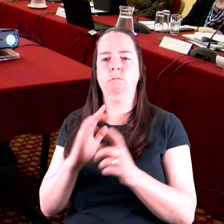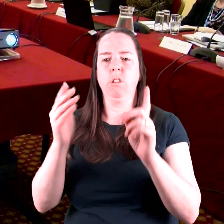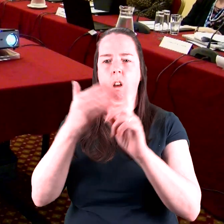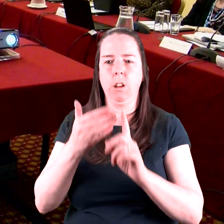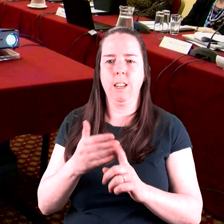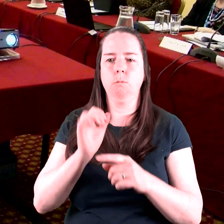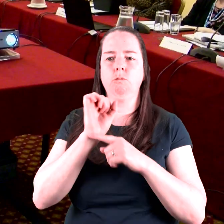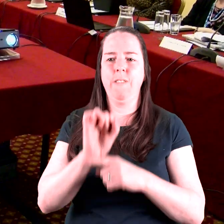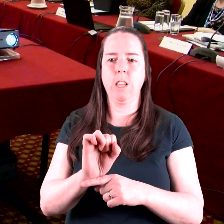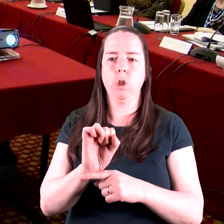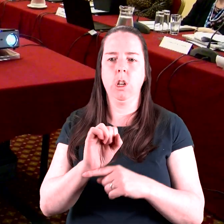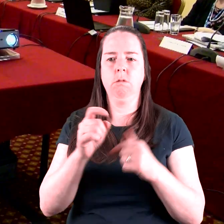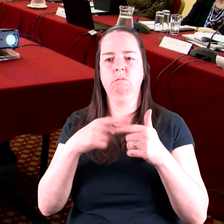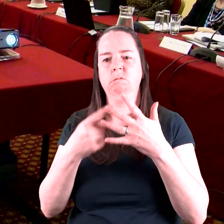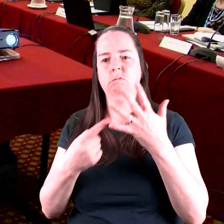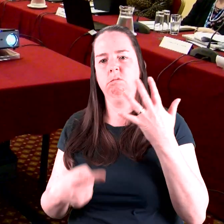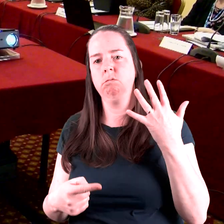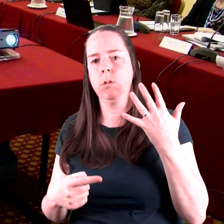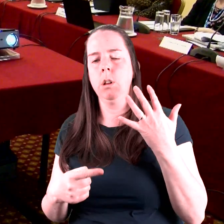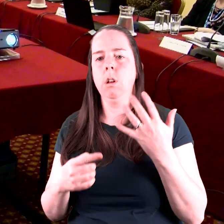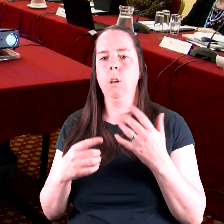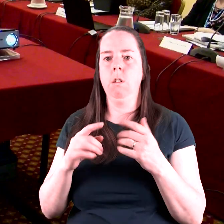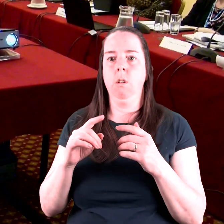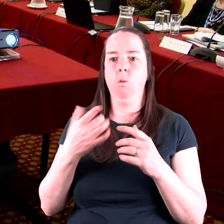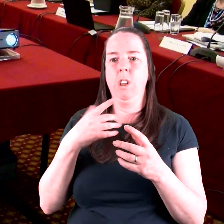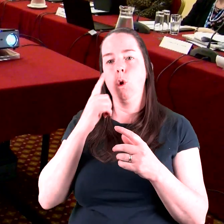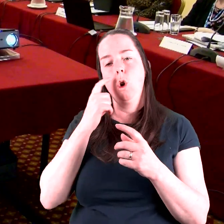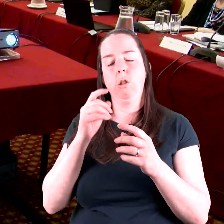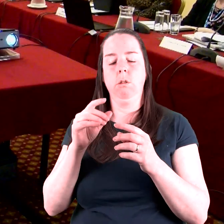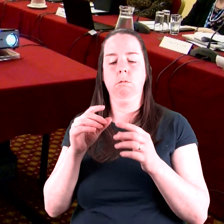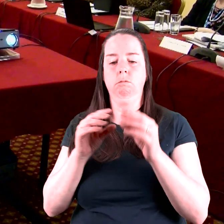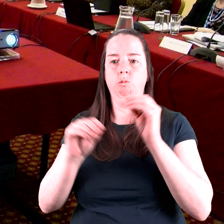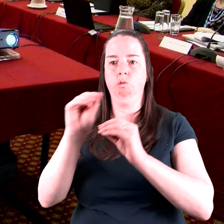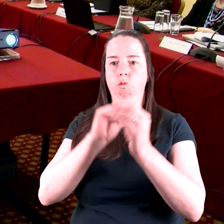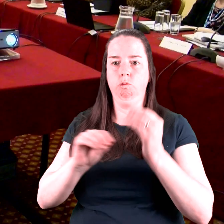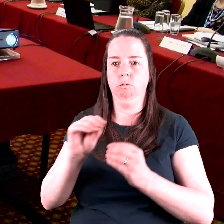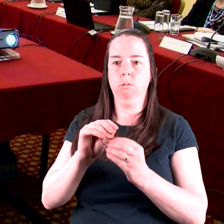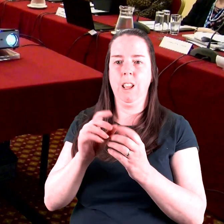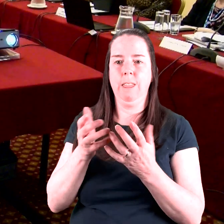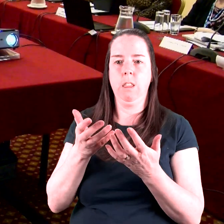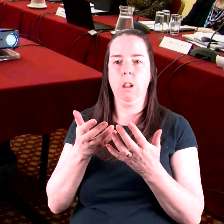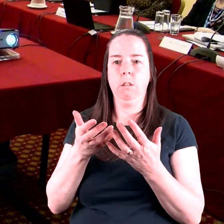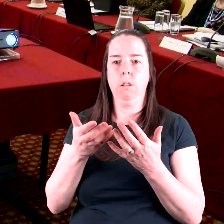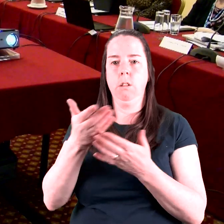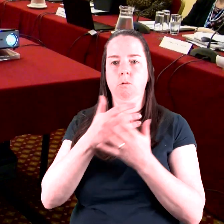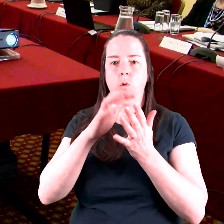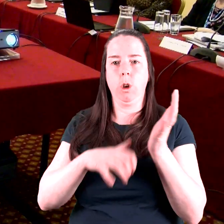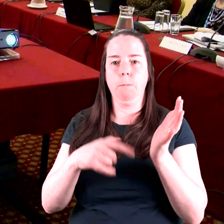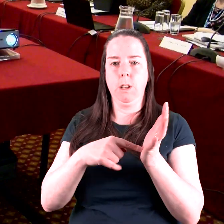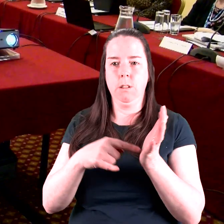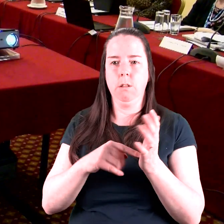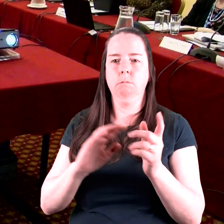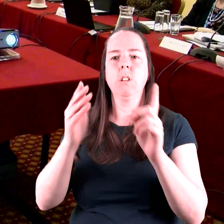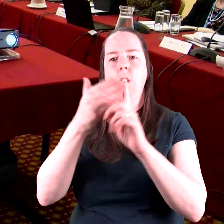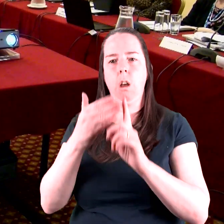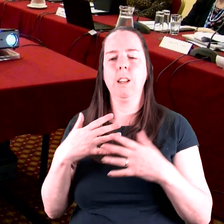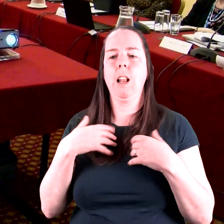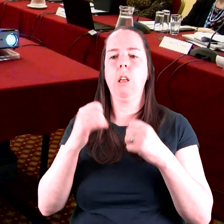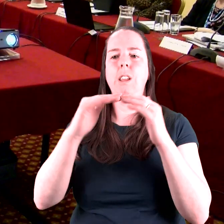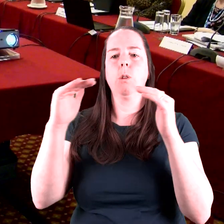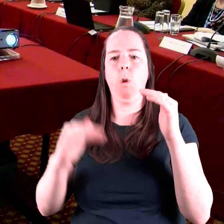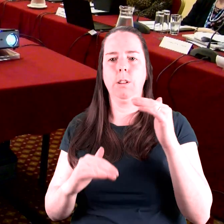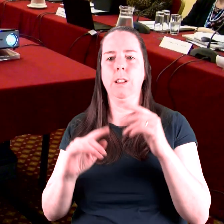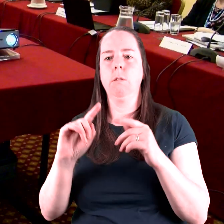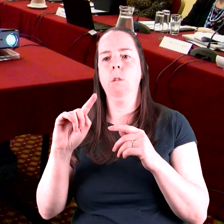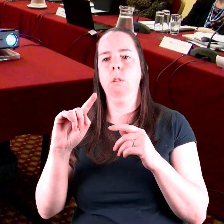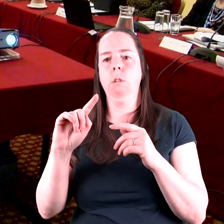ones, the targeting and prevention, etc. first. We could flip those boxes around in the discussion document so that targeting health